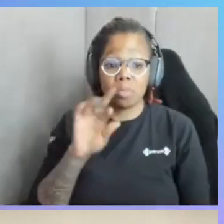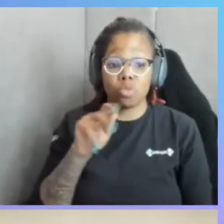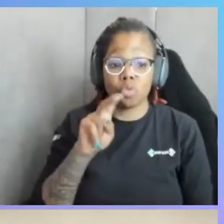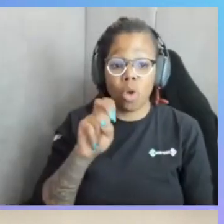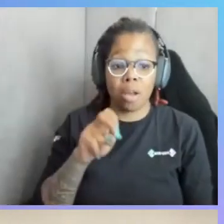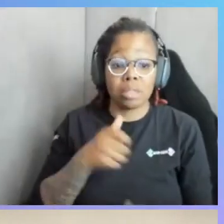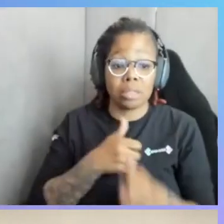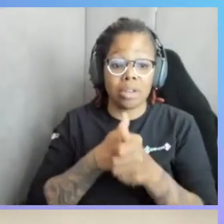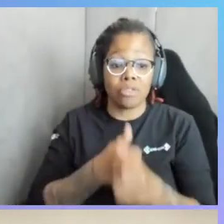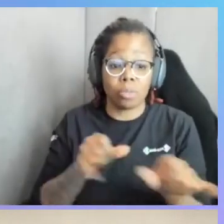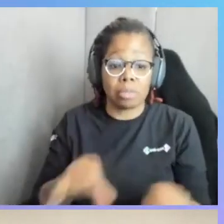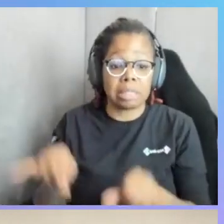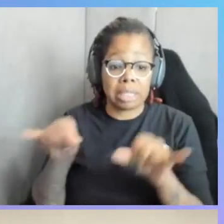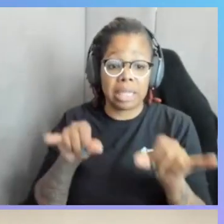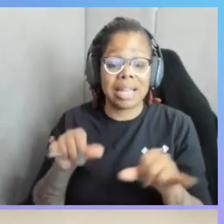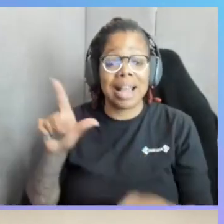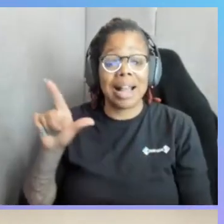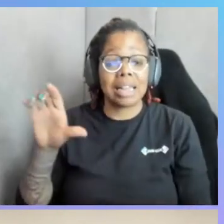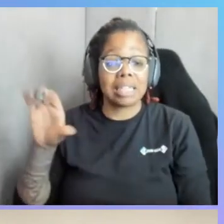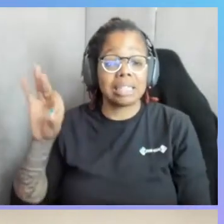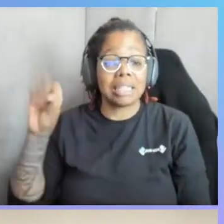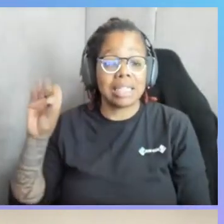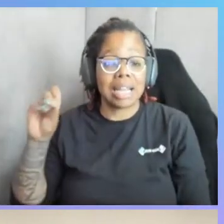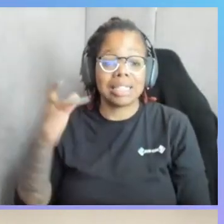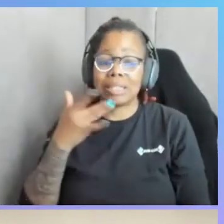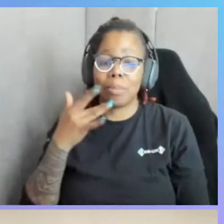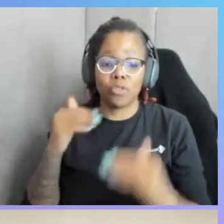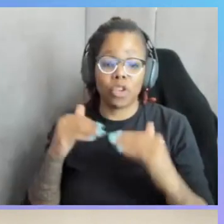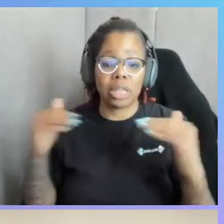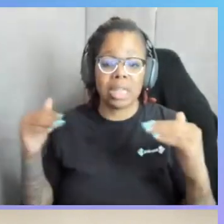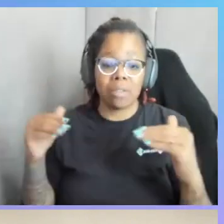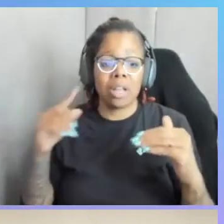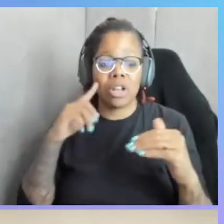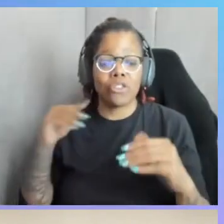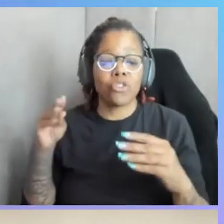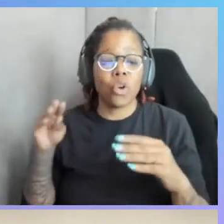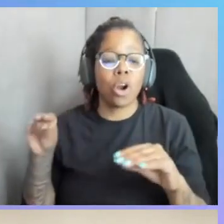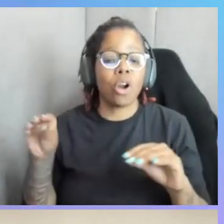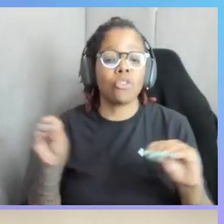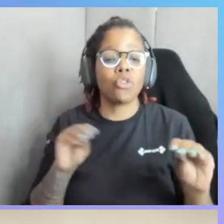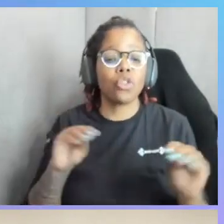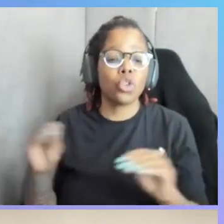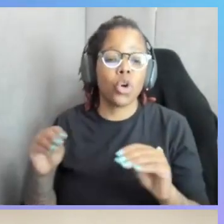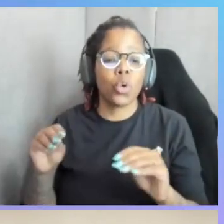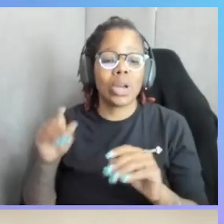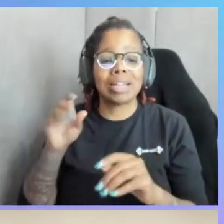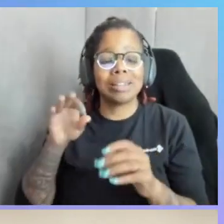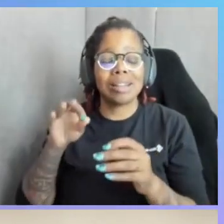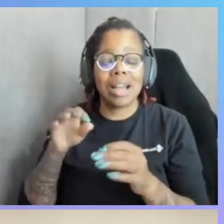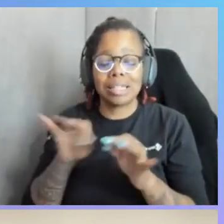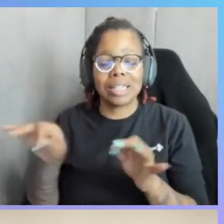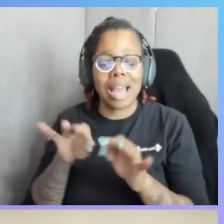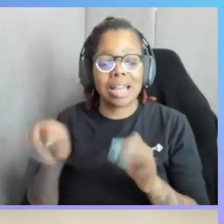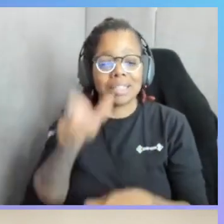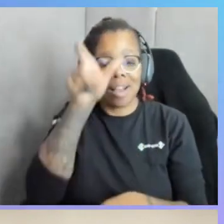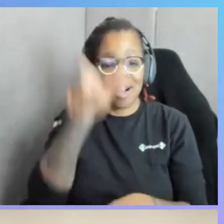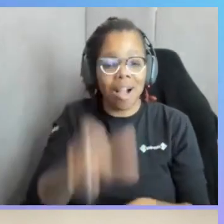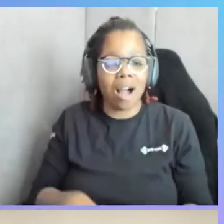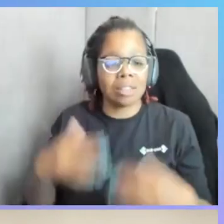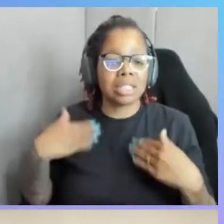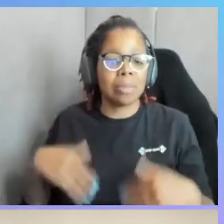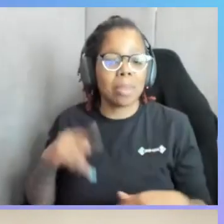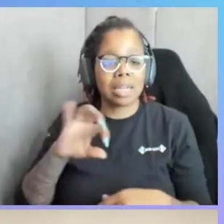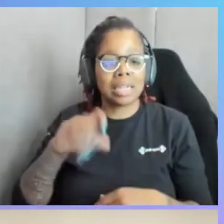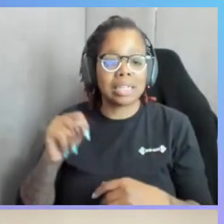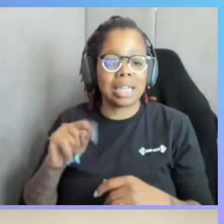standards state that LC90 is the preferred level for fluent text and columns of body text with a font no smaller than